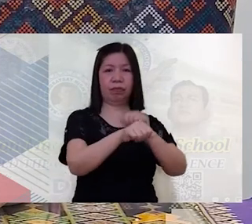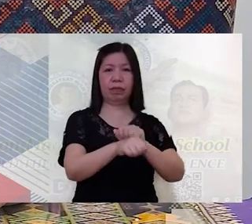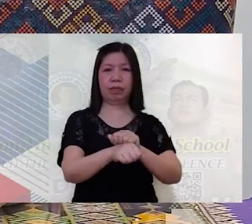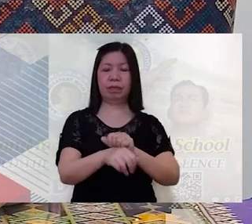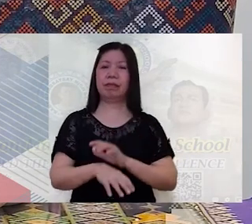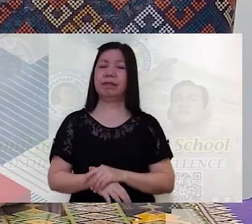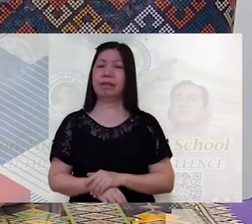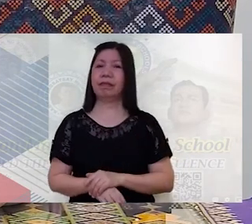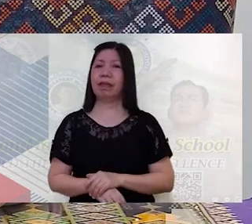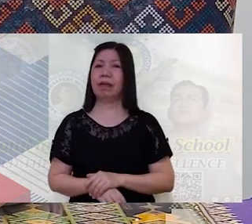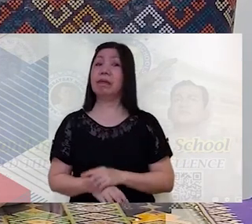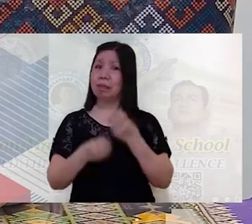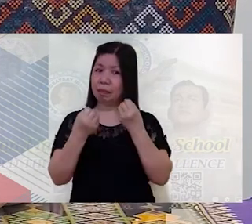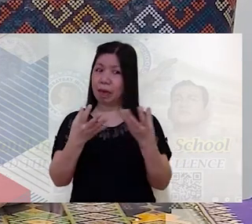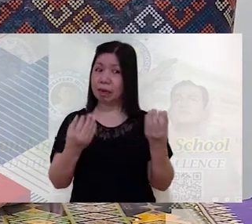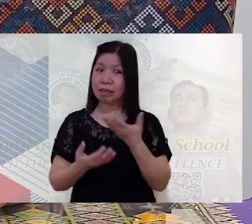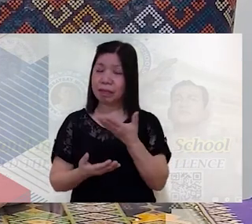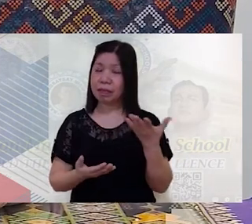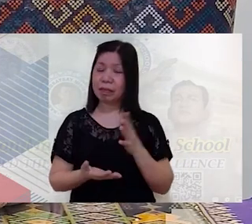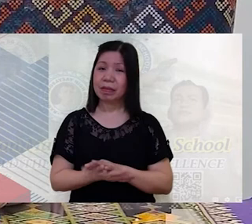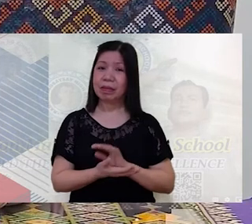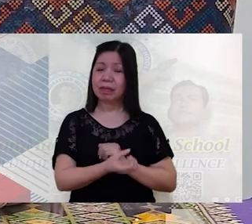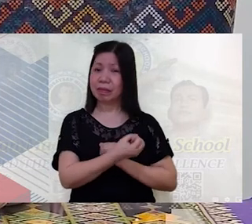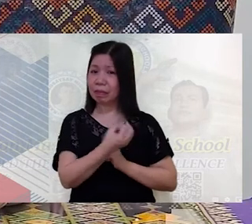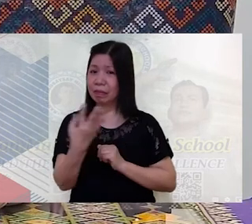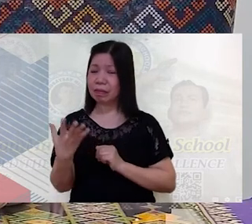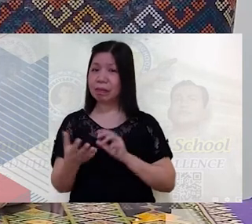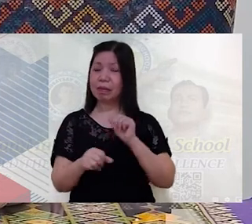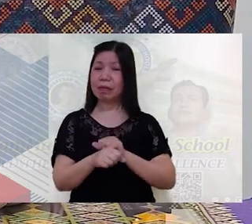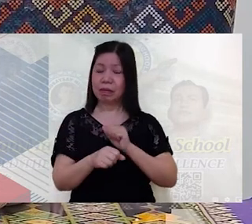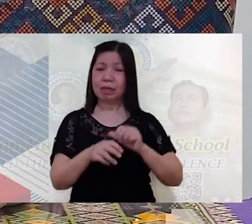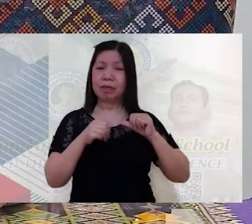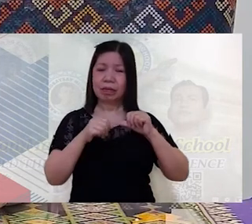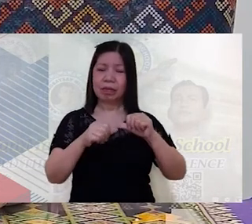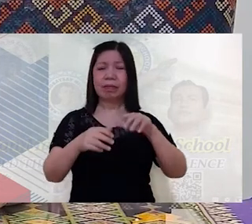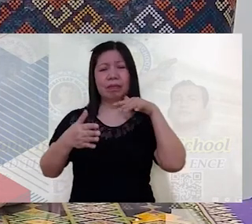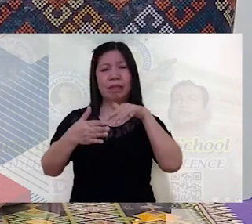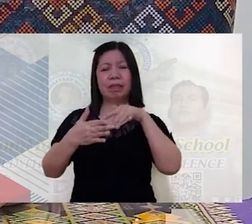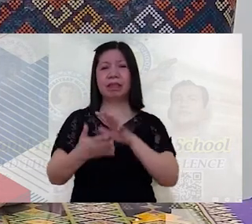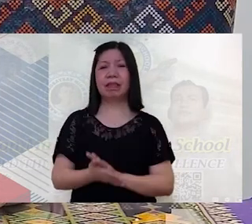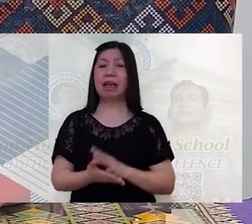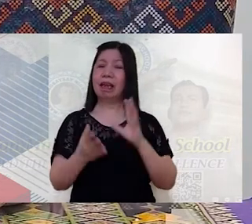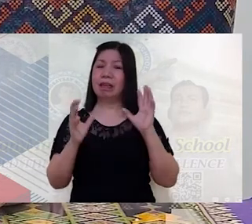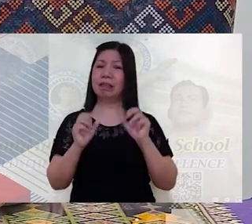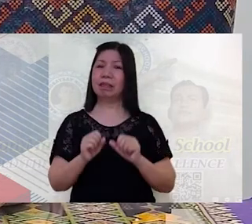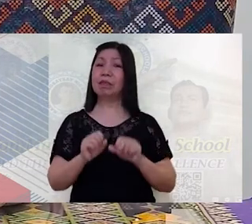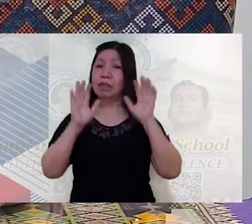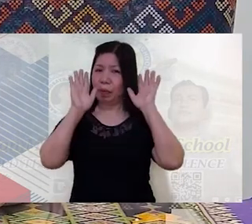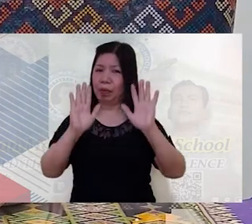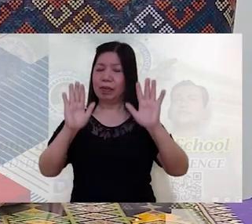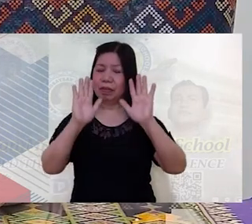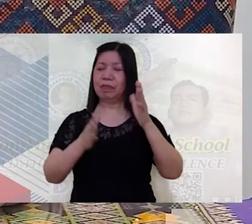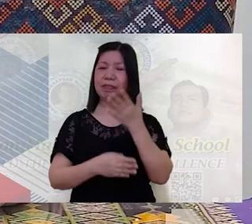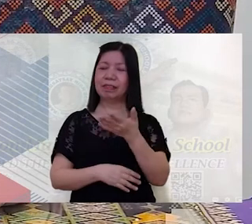work. Some of you will proceed to further studies, and this would be a